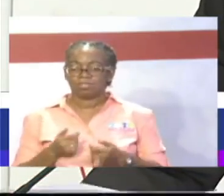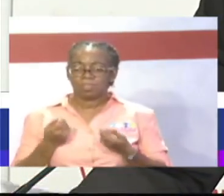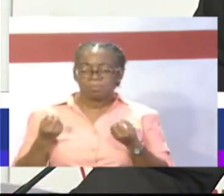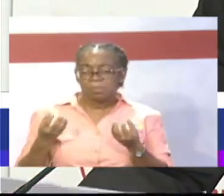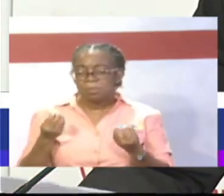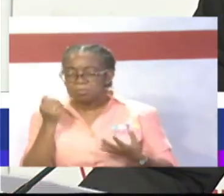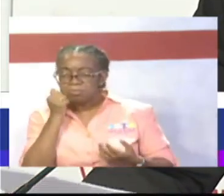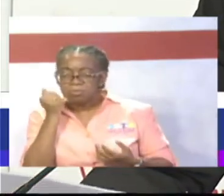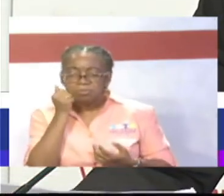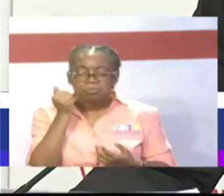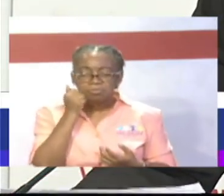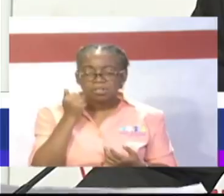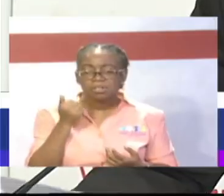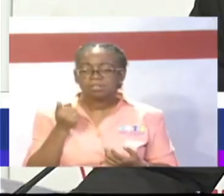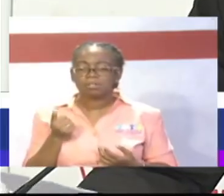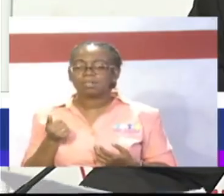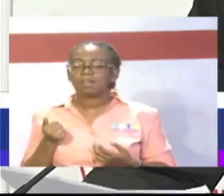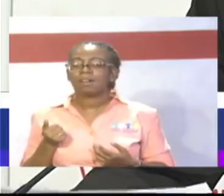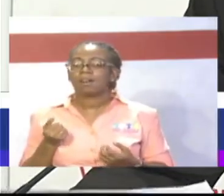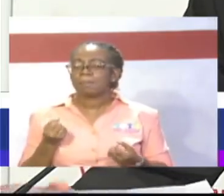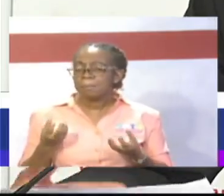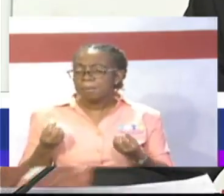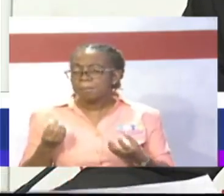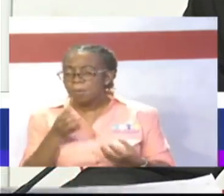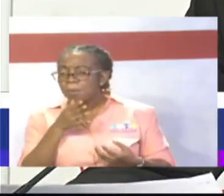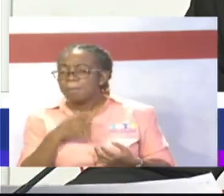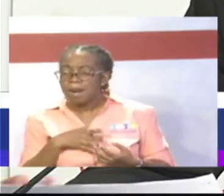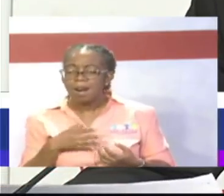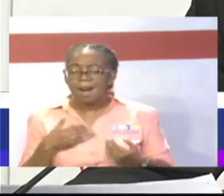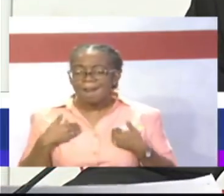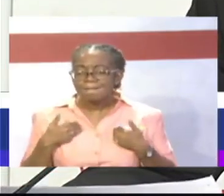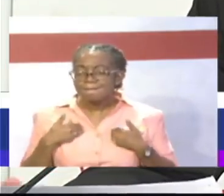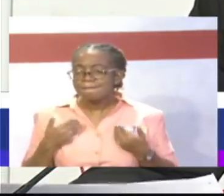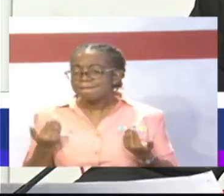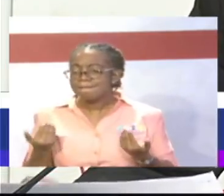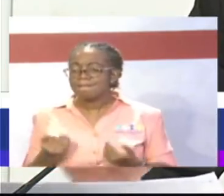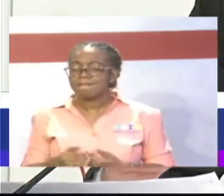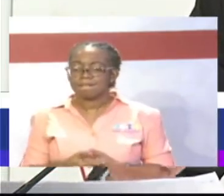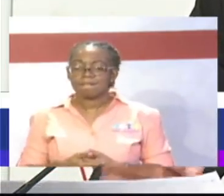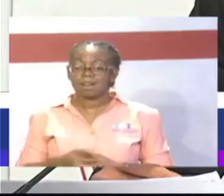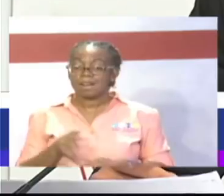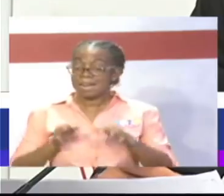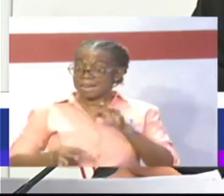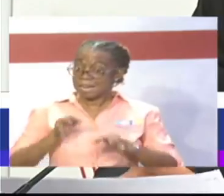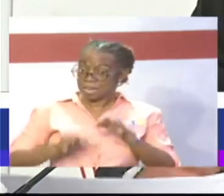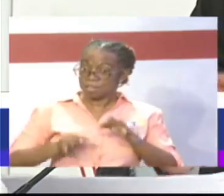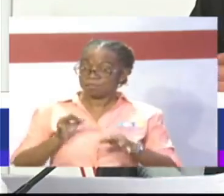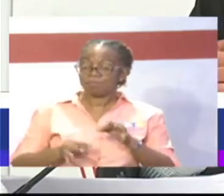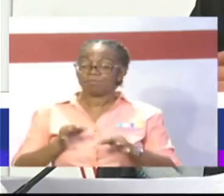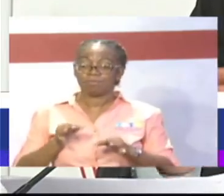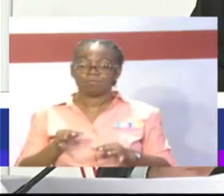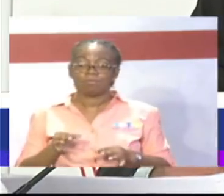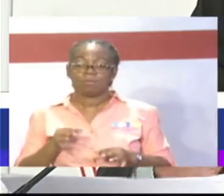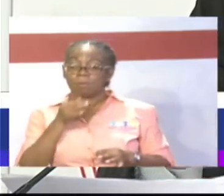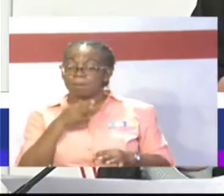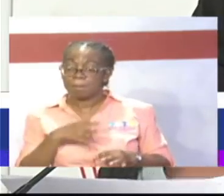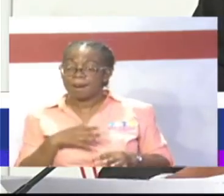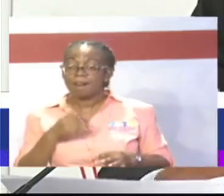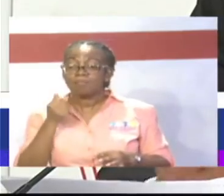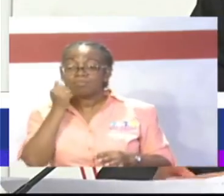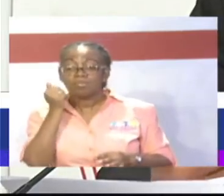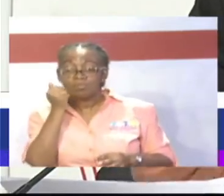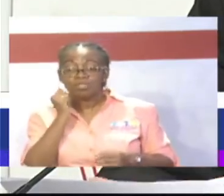menstrual disorders are. For those who have had menstrual disturbances, they are reporting that it's